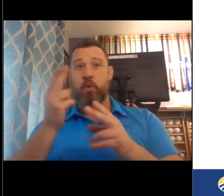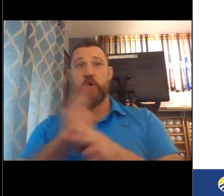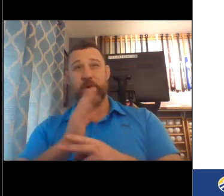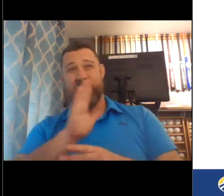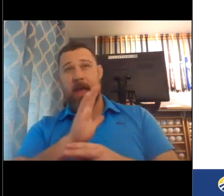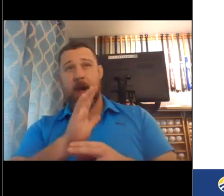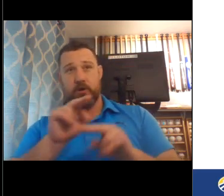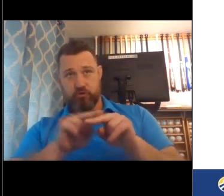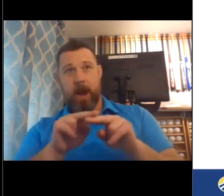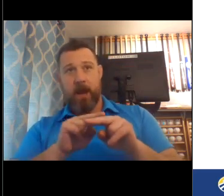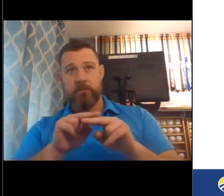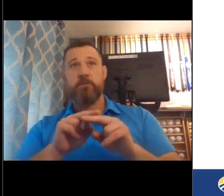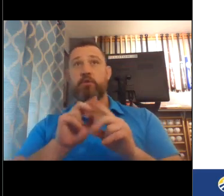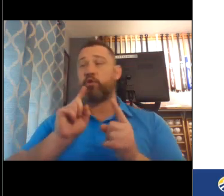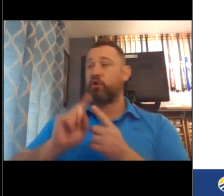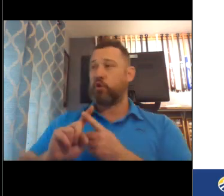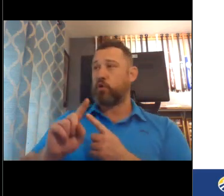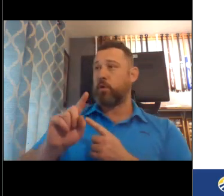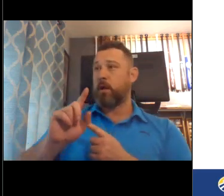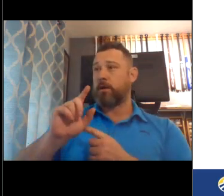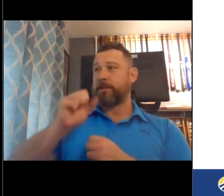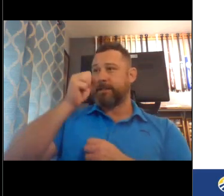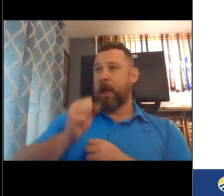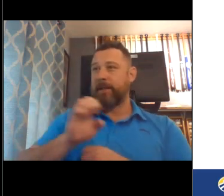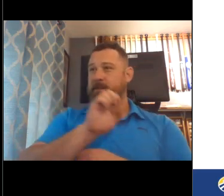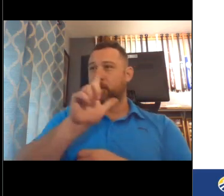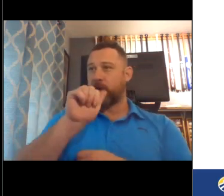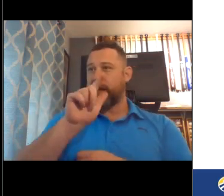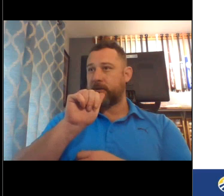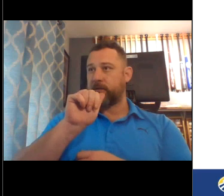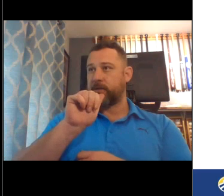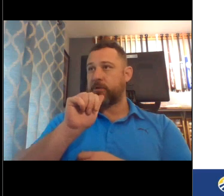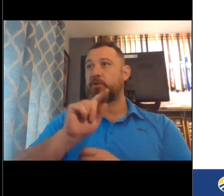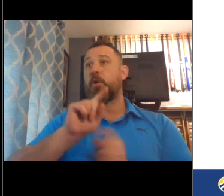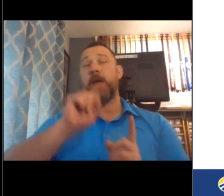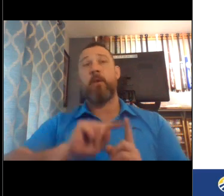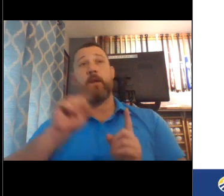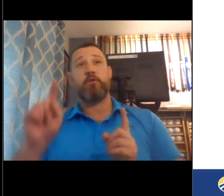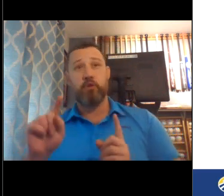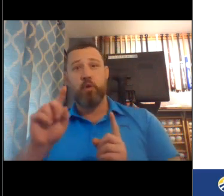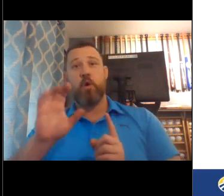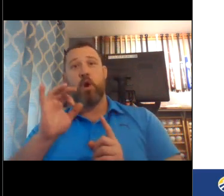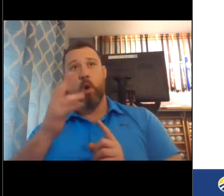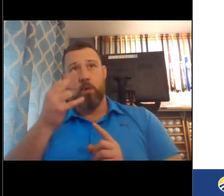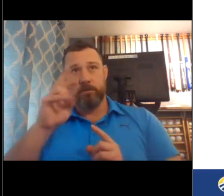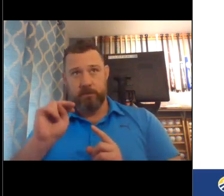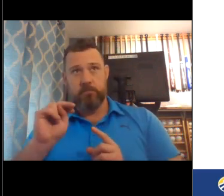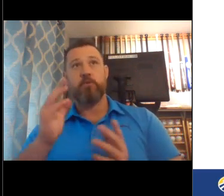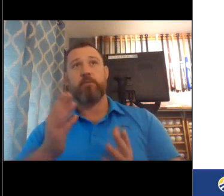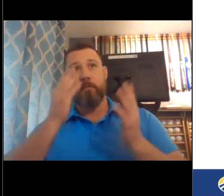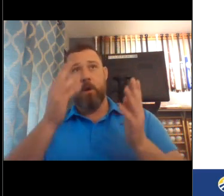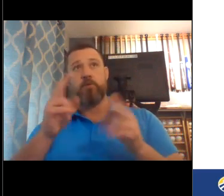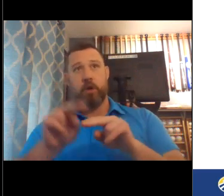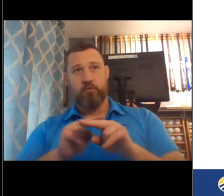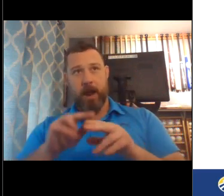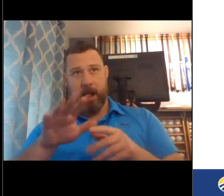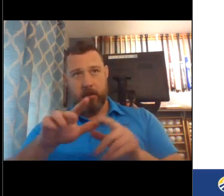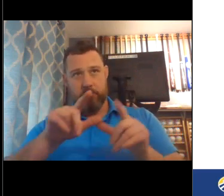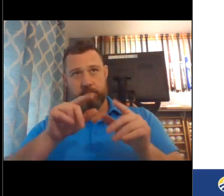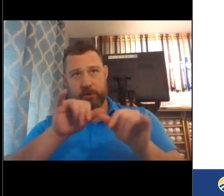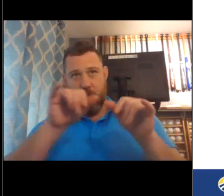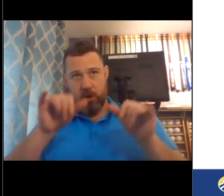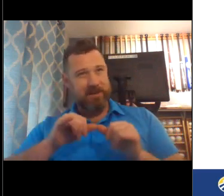their Southeast Los Angeles rail yards, which made them go out to Colton and propose a rail yard there, which is in one of the most